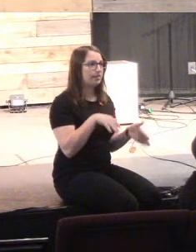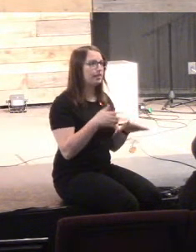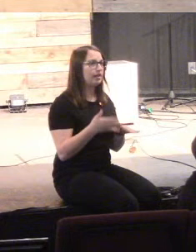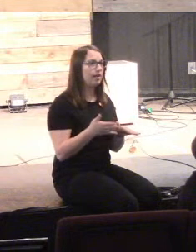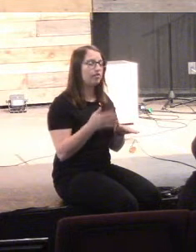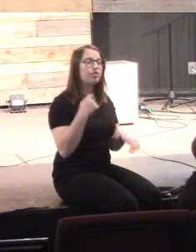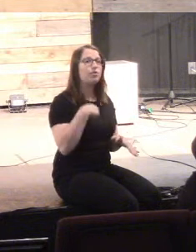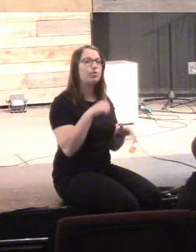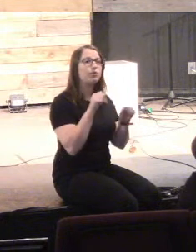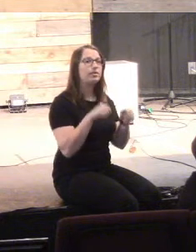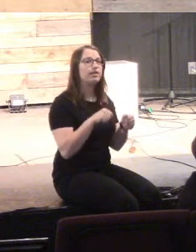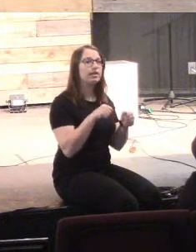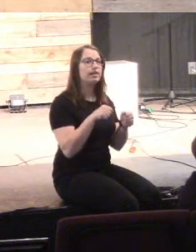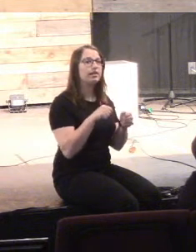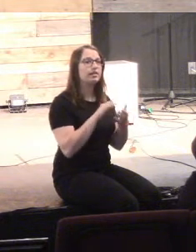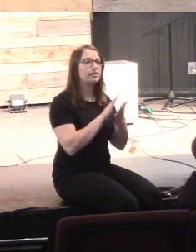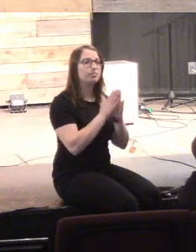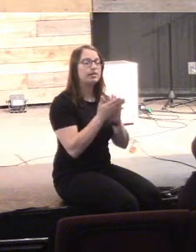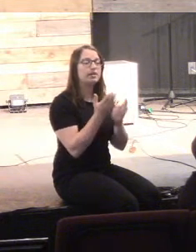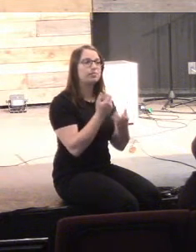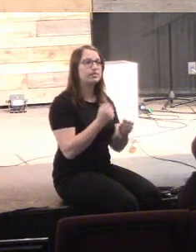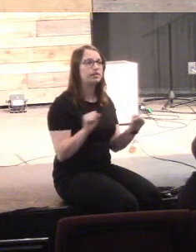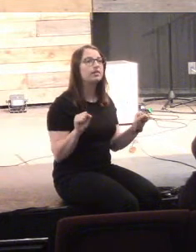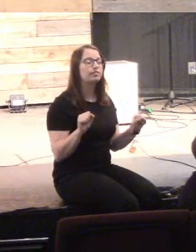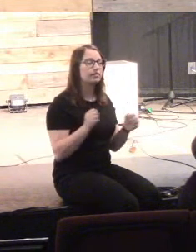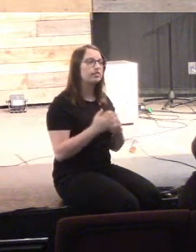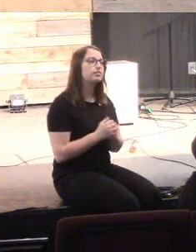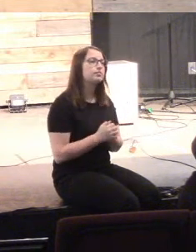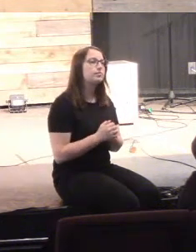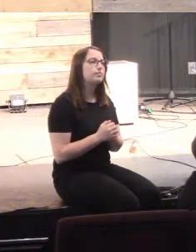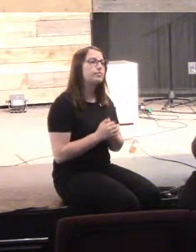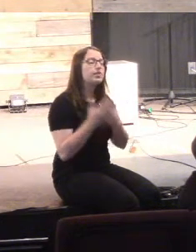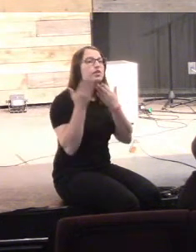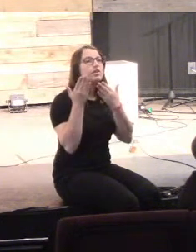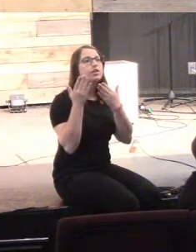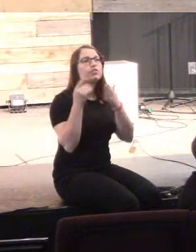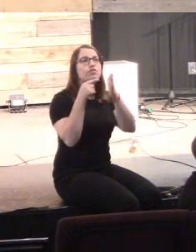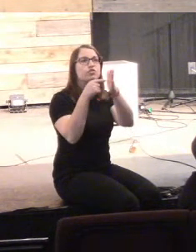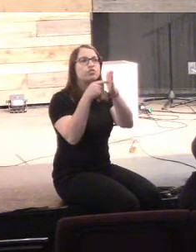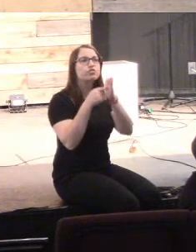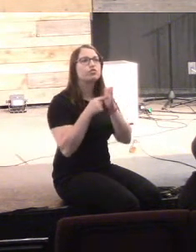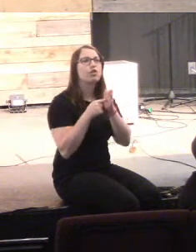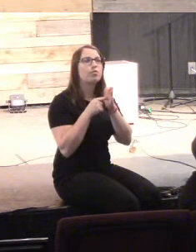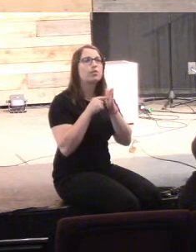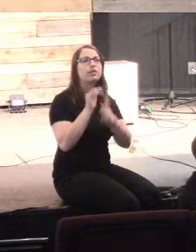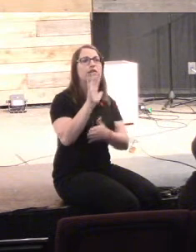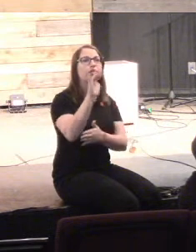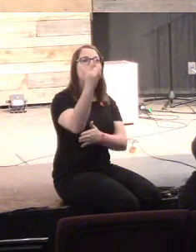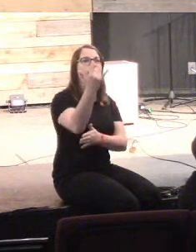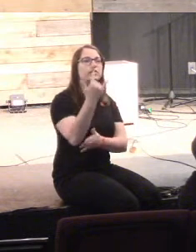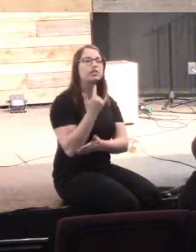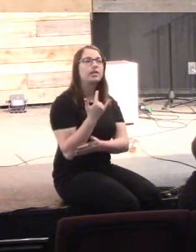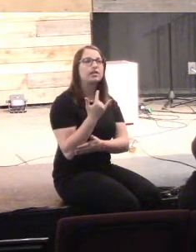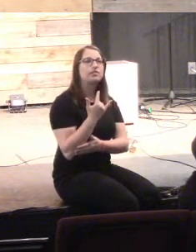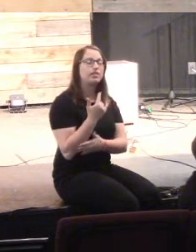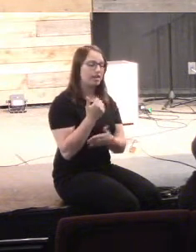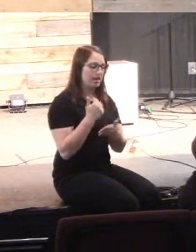saved. And I thank you for just showing your love to us. Just help us love